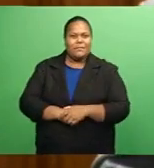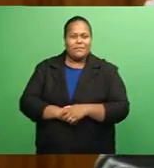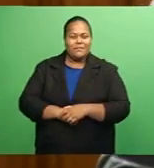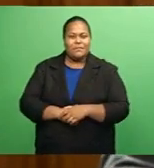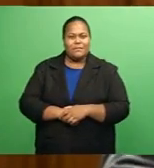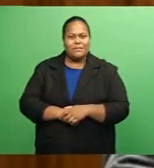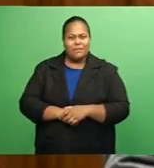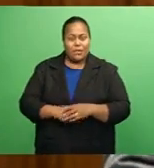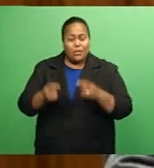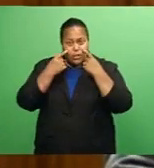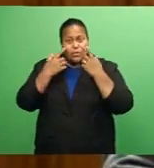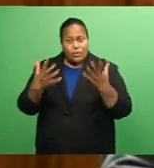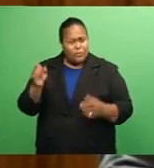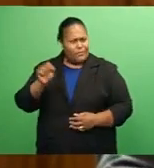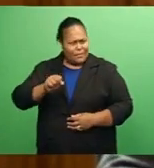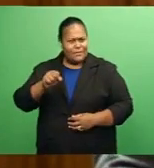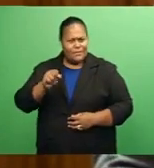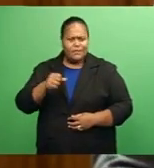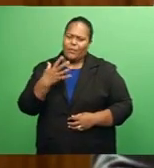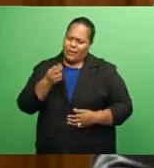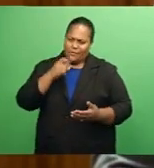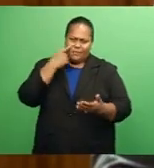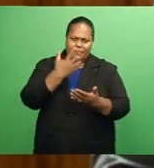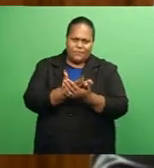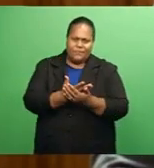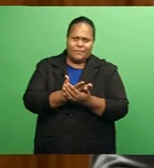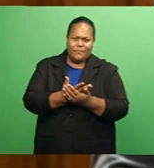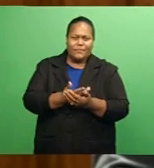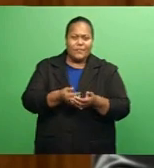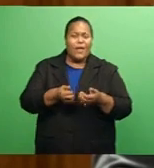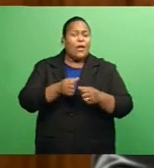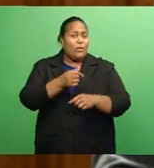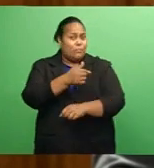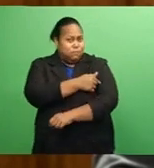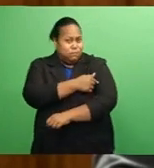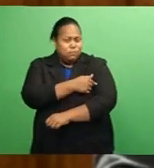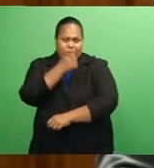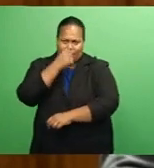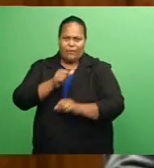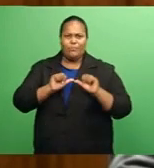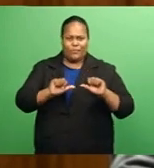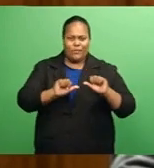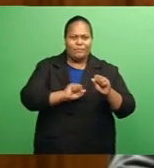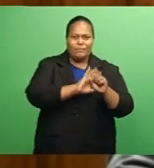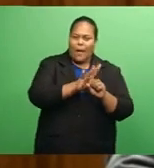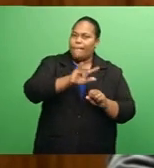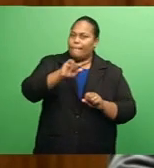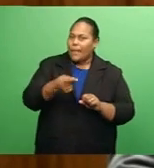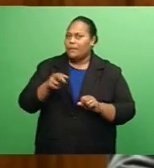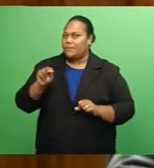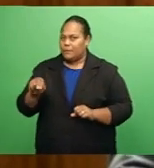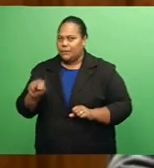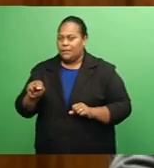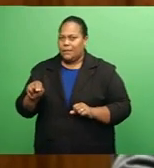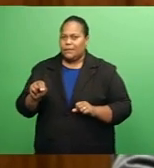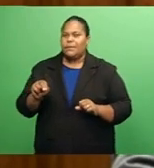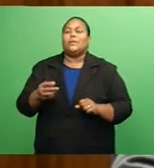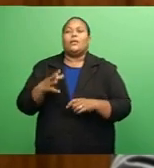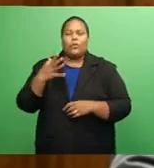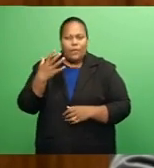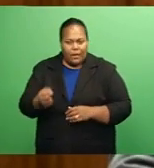vaccines will provide some defense to the COVID-19 virus, rigorous and increased compliance with public health mitigation